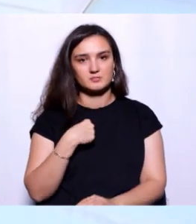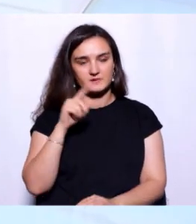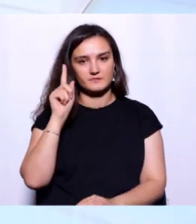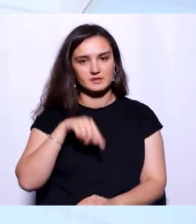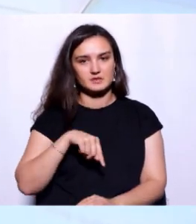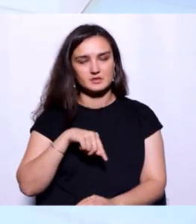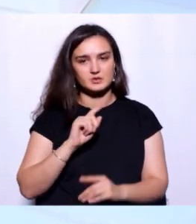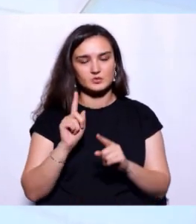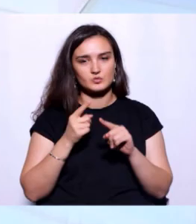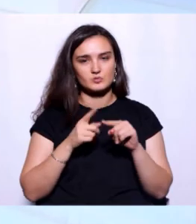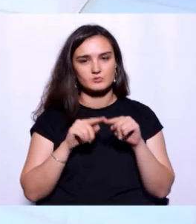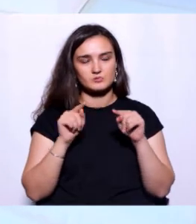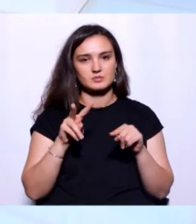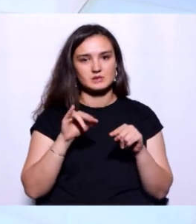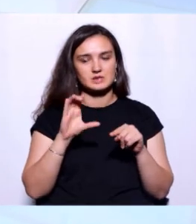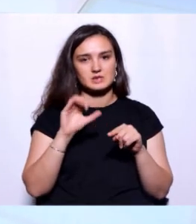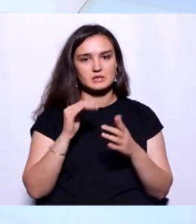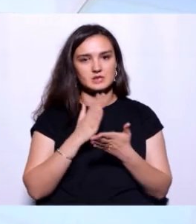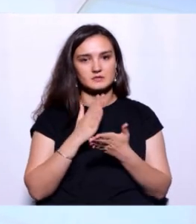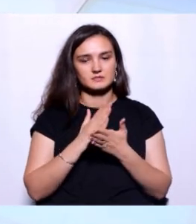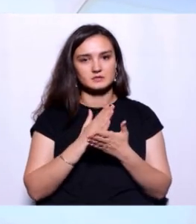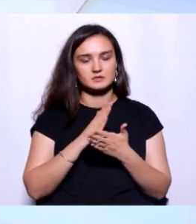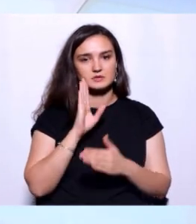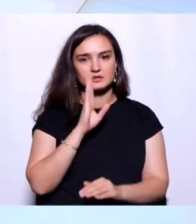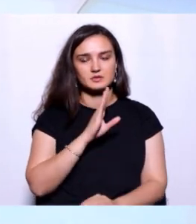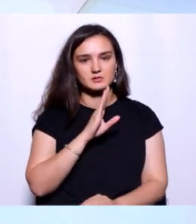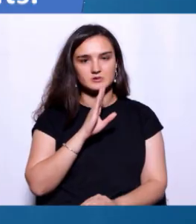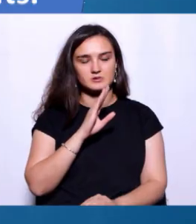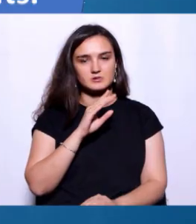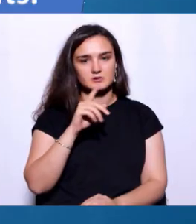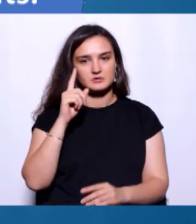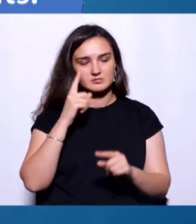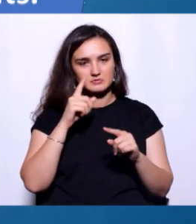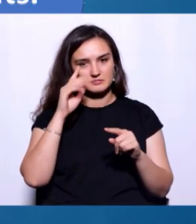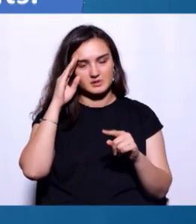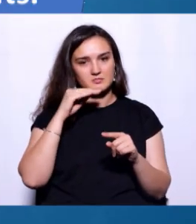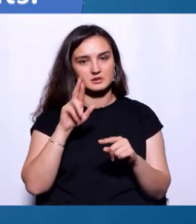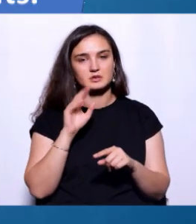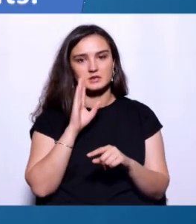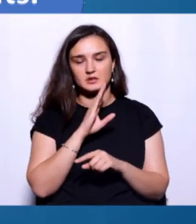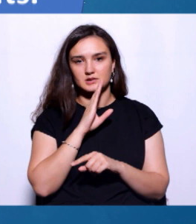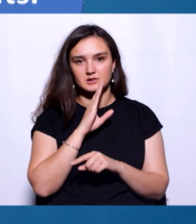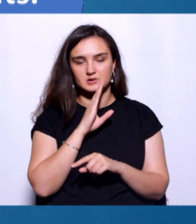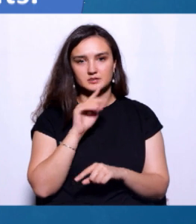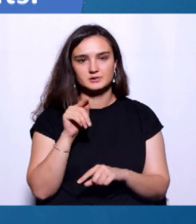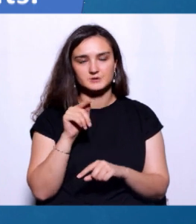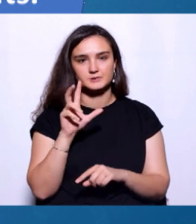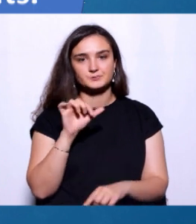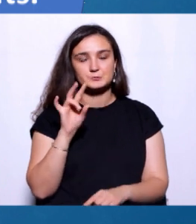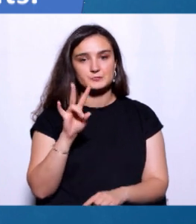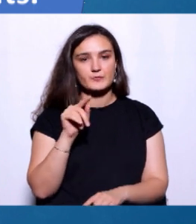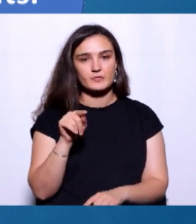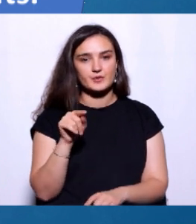know that Lisa has a mother and a father, and Mr. John